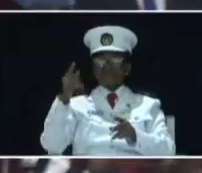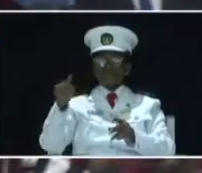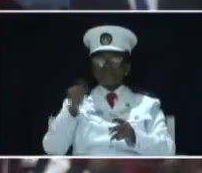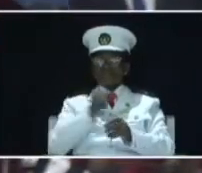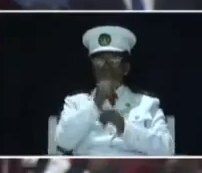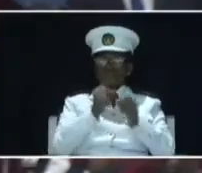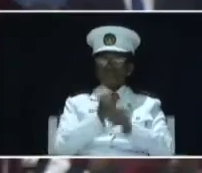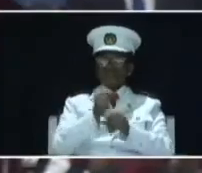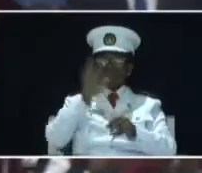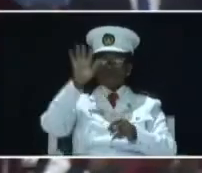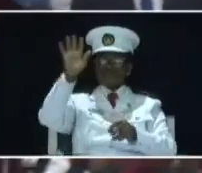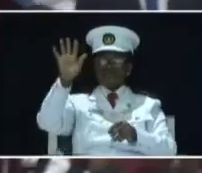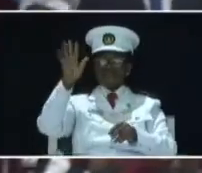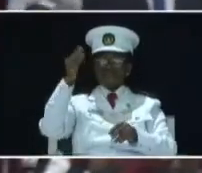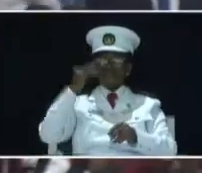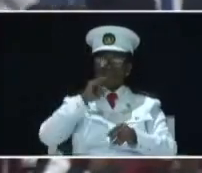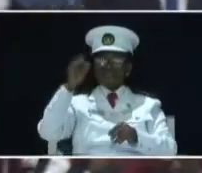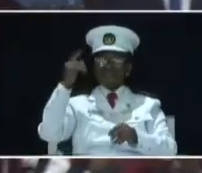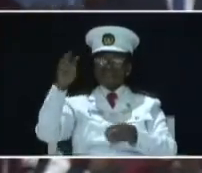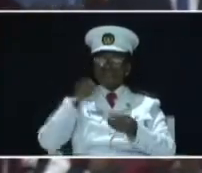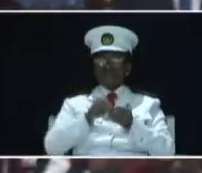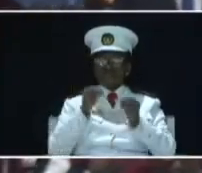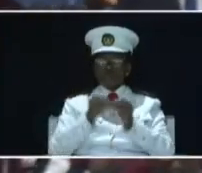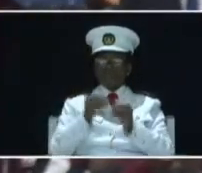Five is the number of grace